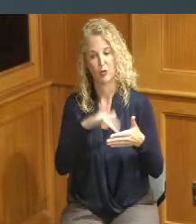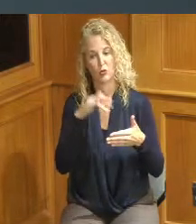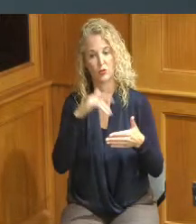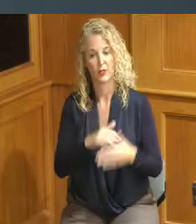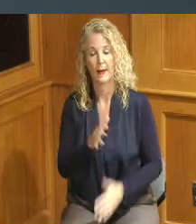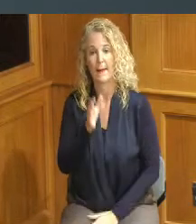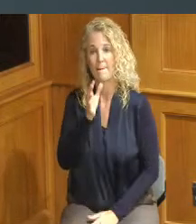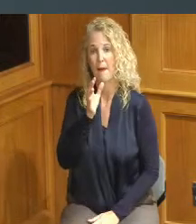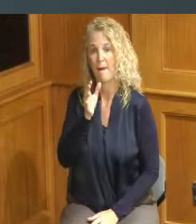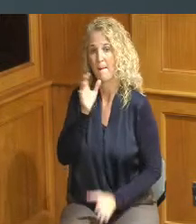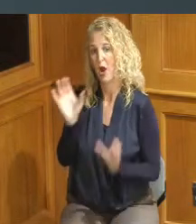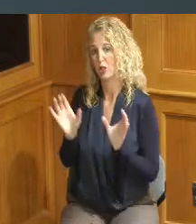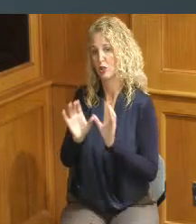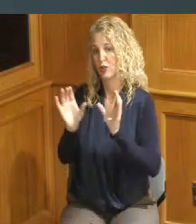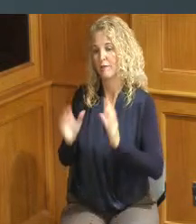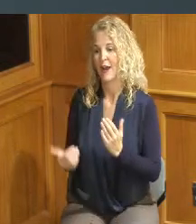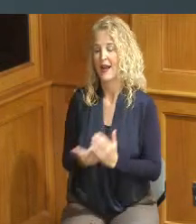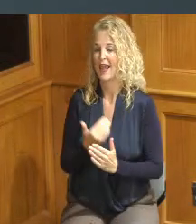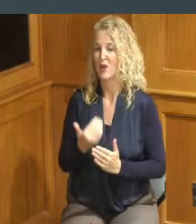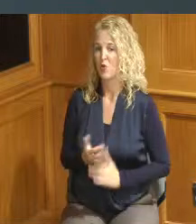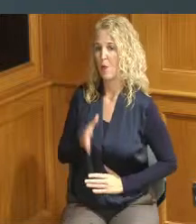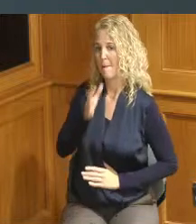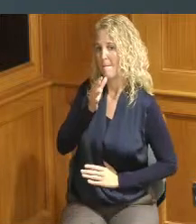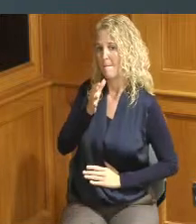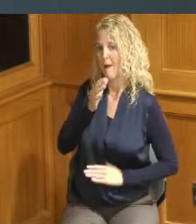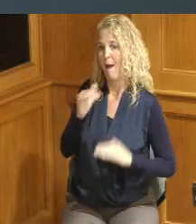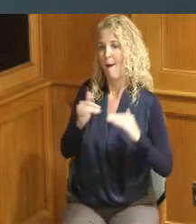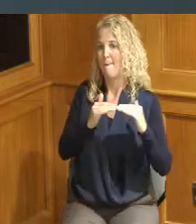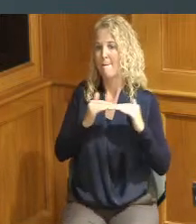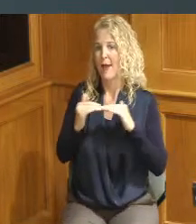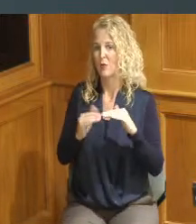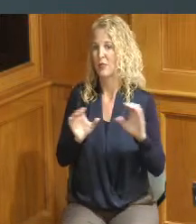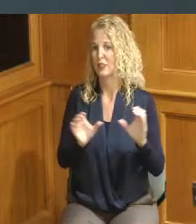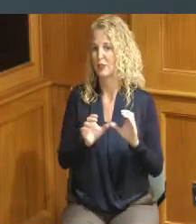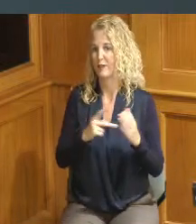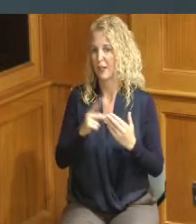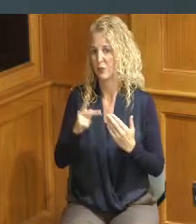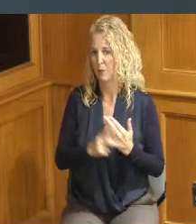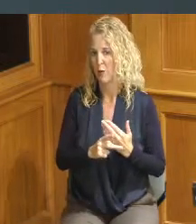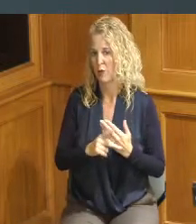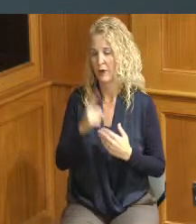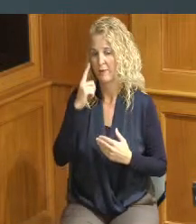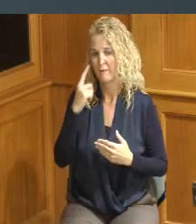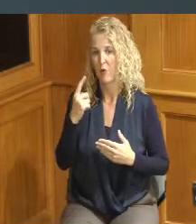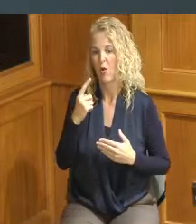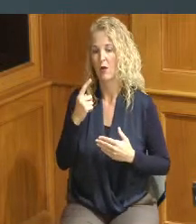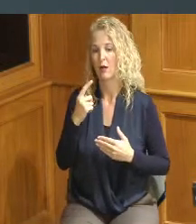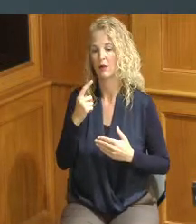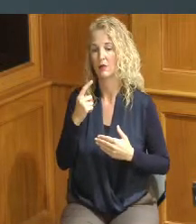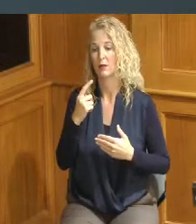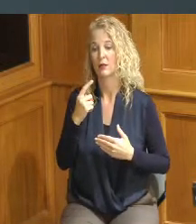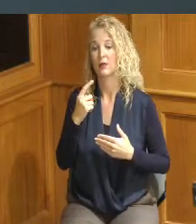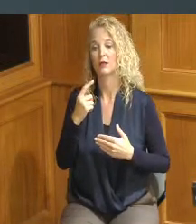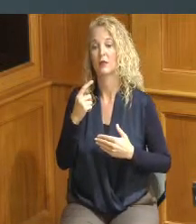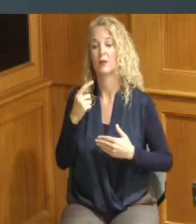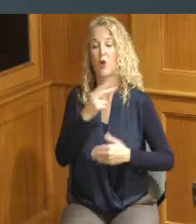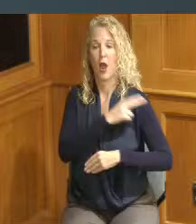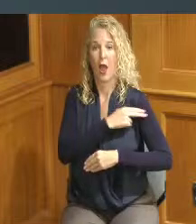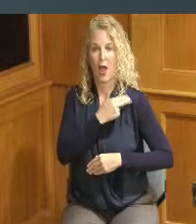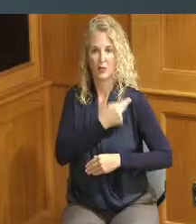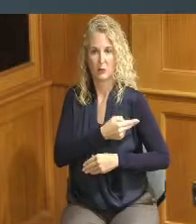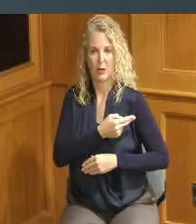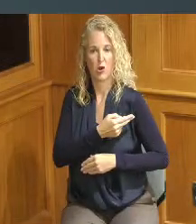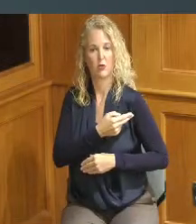Mama Certified, a new maternal equity certification program for birthing